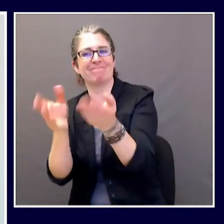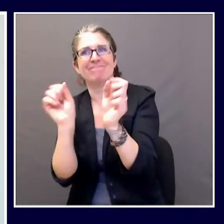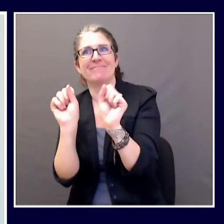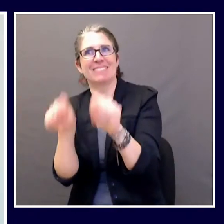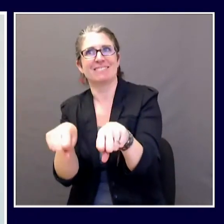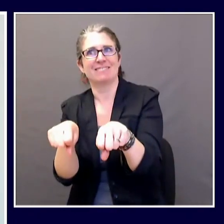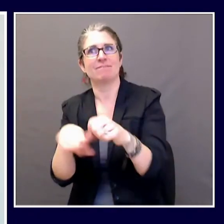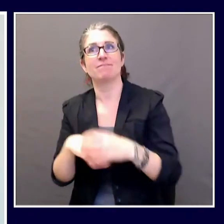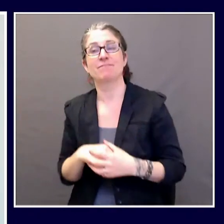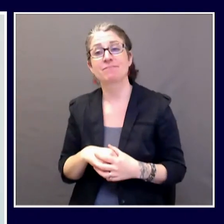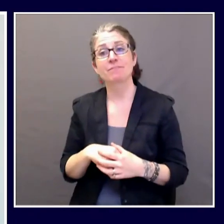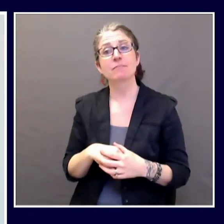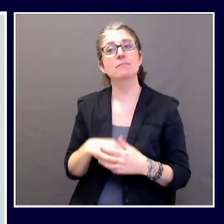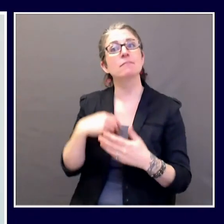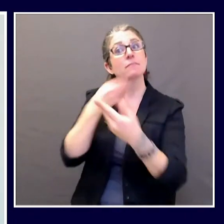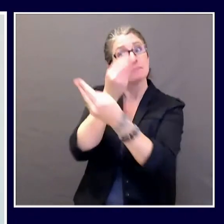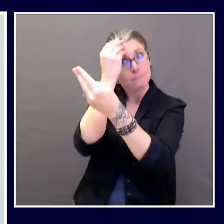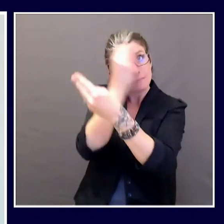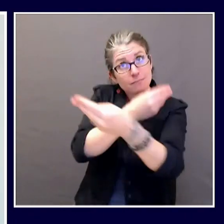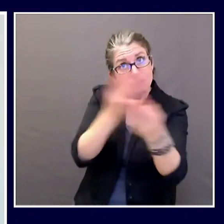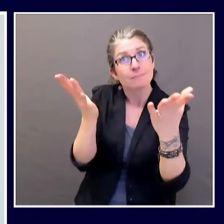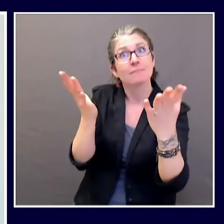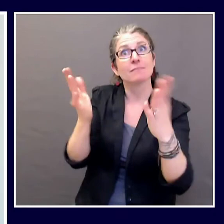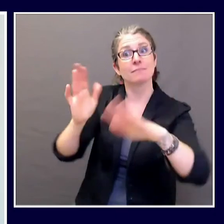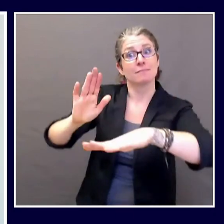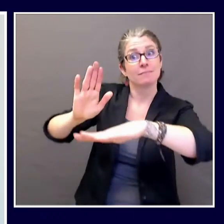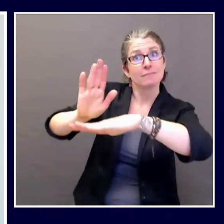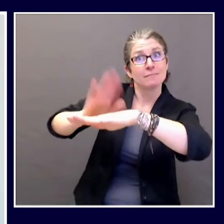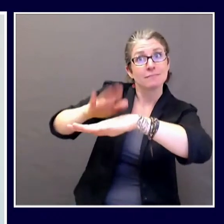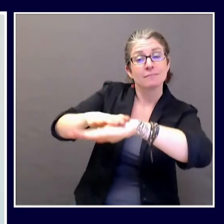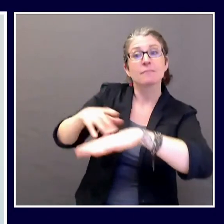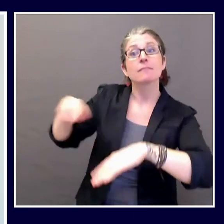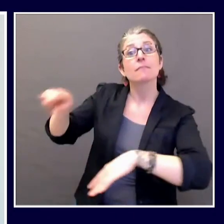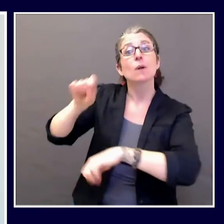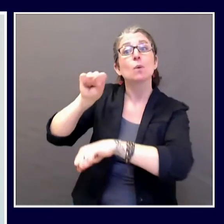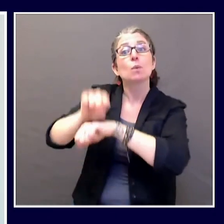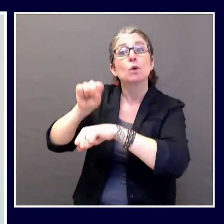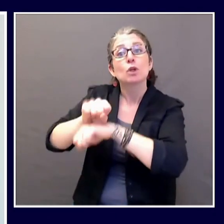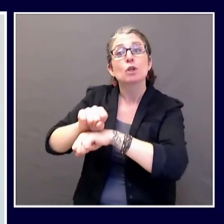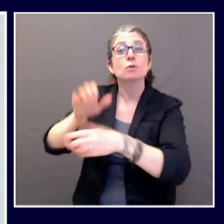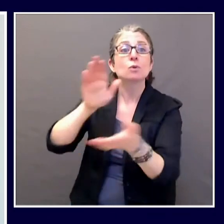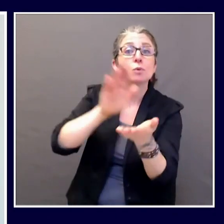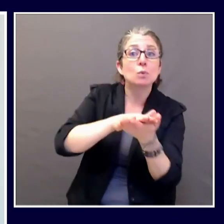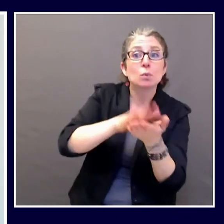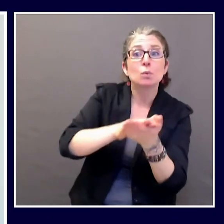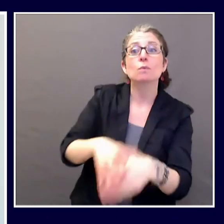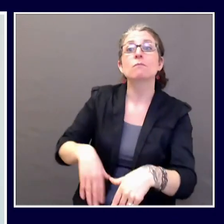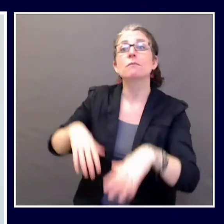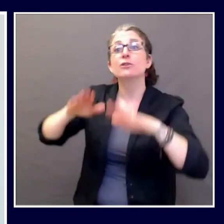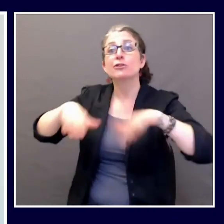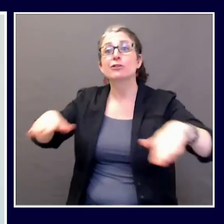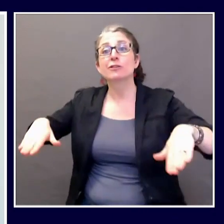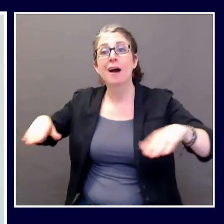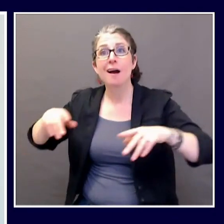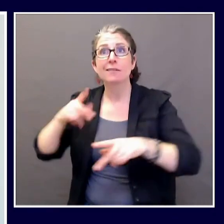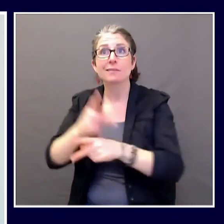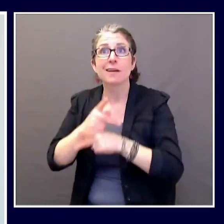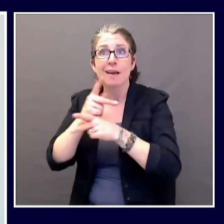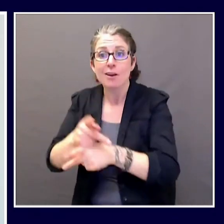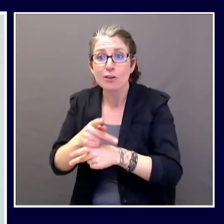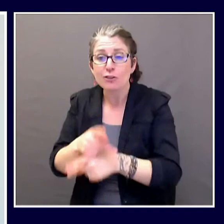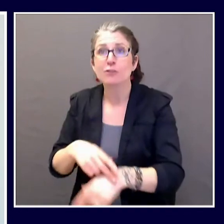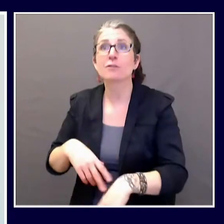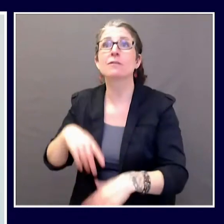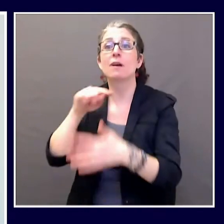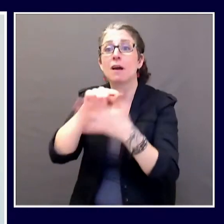workers can go to Walgreens, Walmart, and Hannaford. The president has dedicated those doses towards this